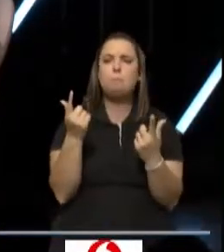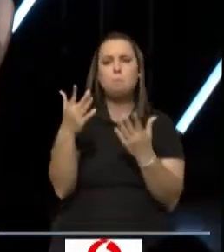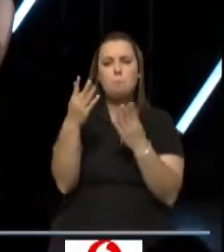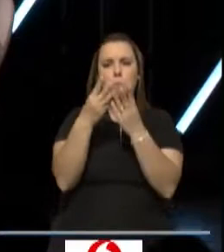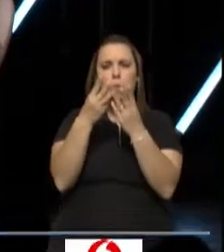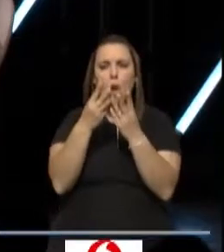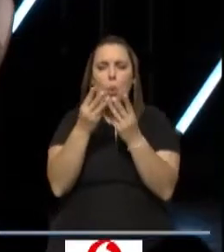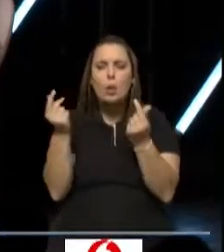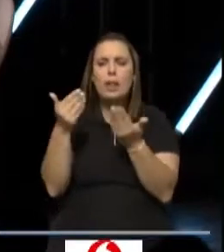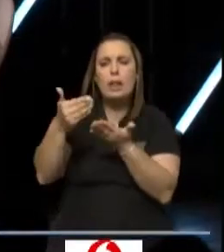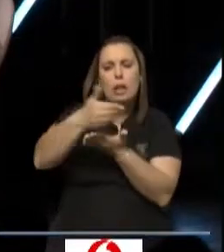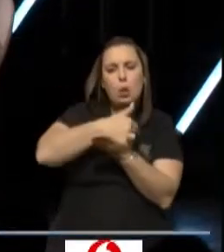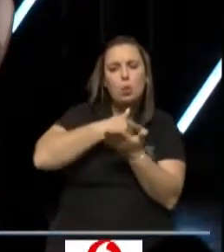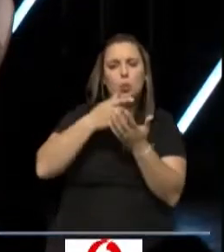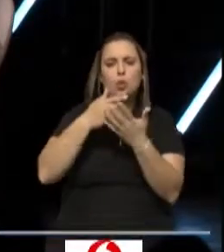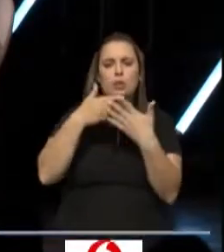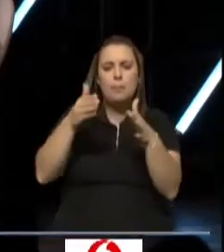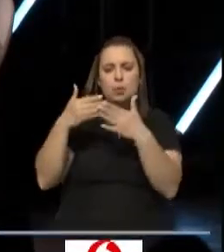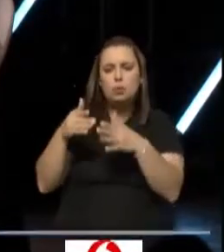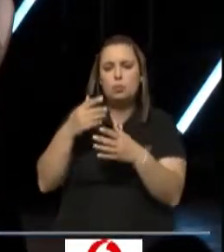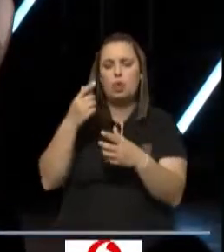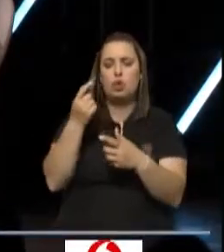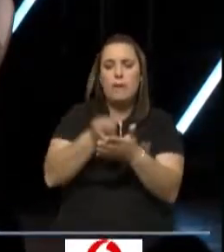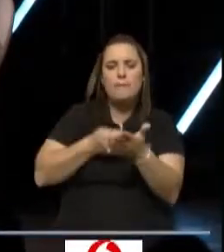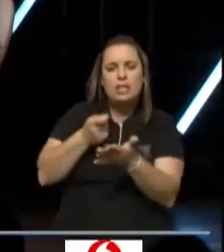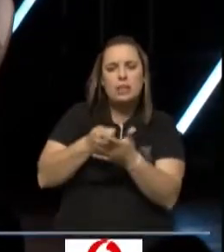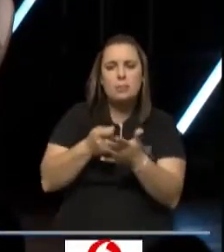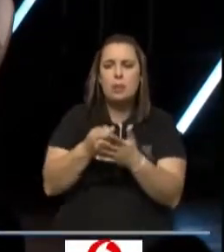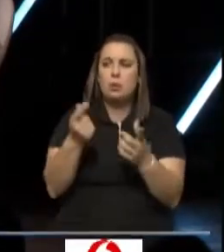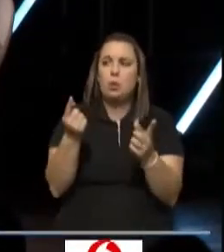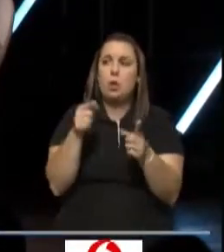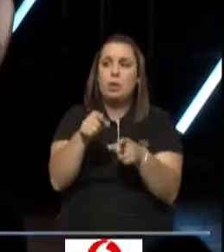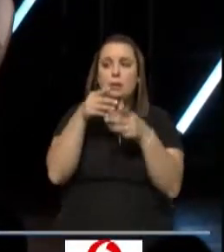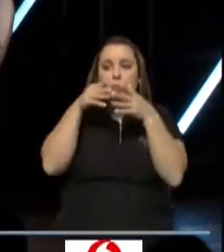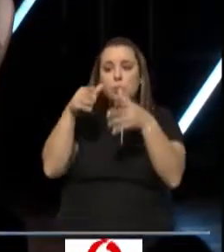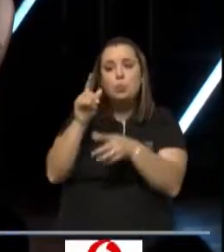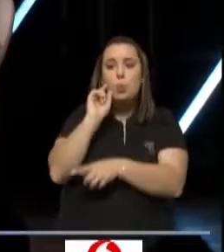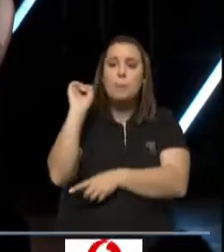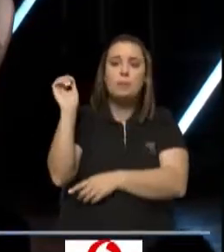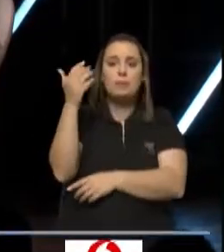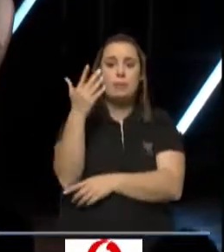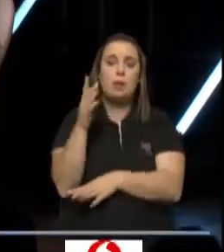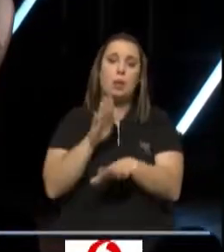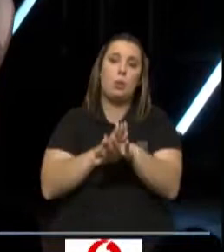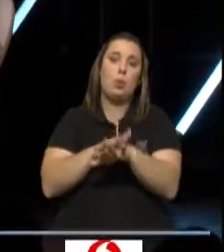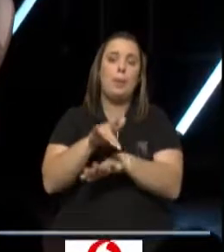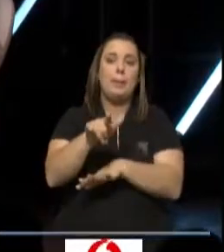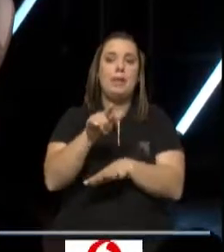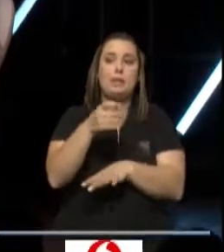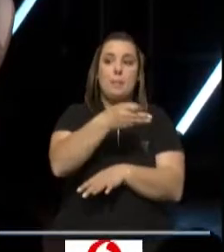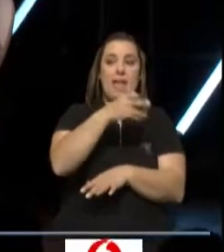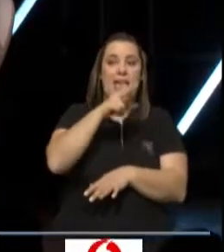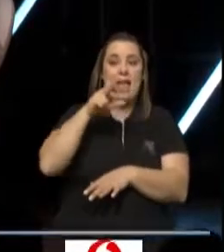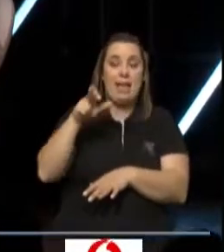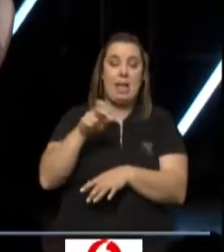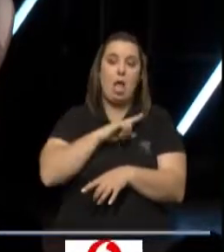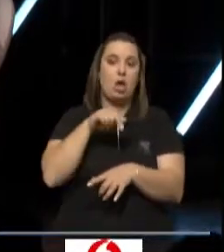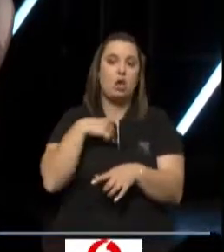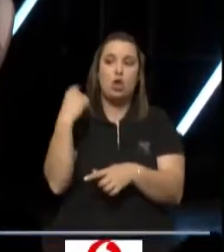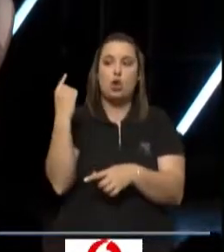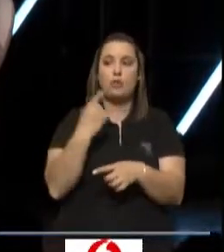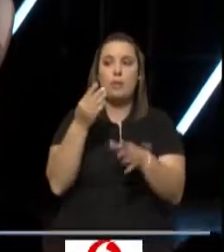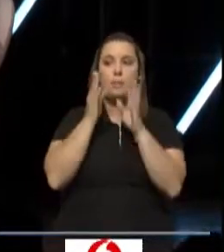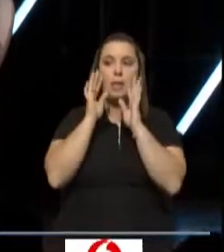where the quality of the resources and the investment capacity and the coverage is our main focus, and so, and